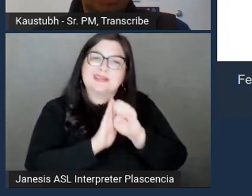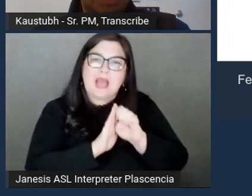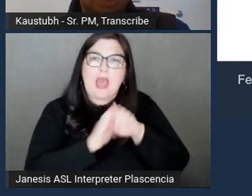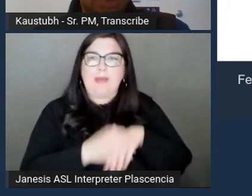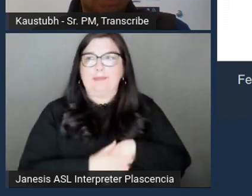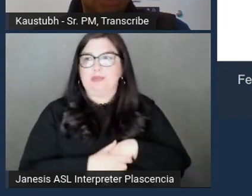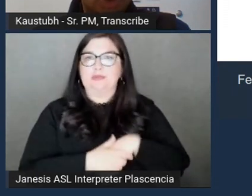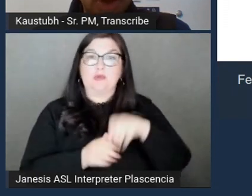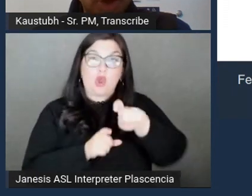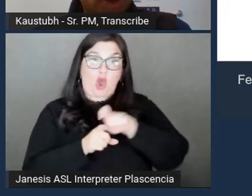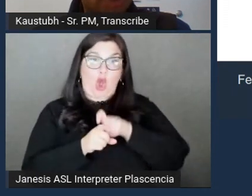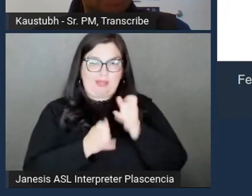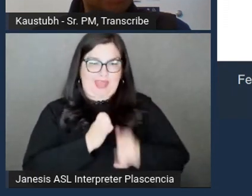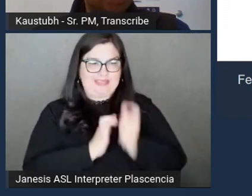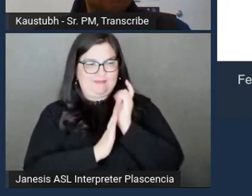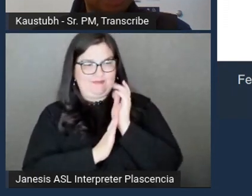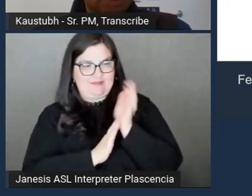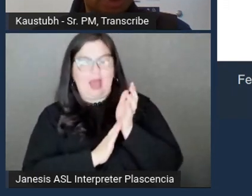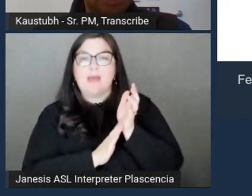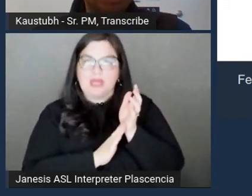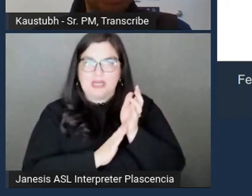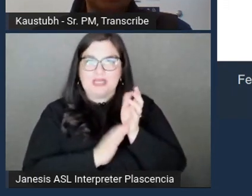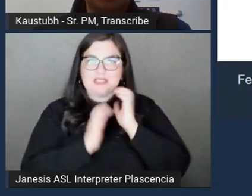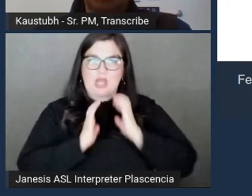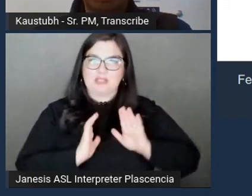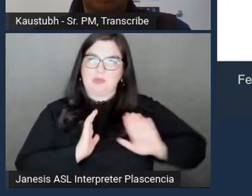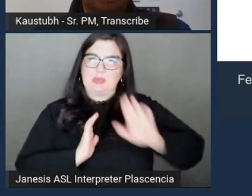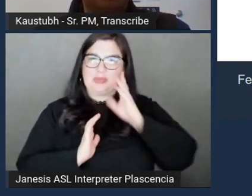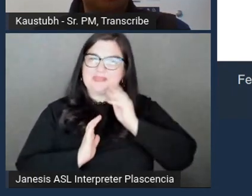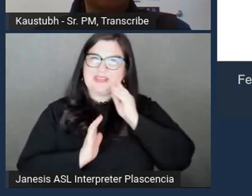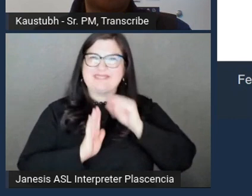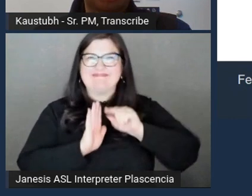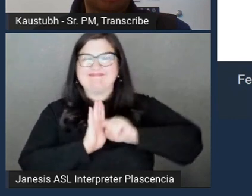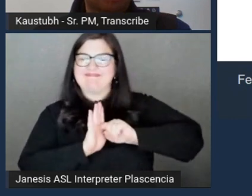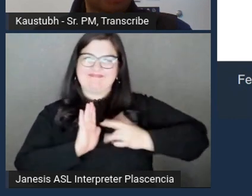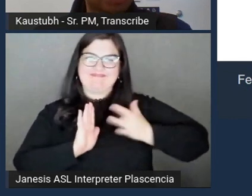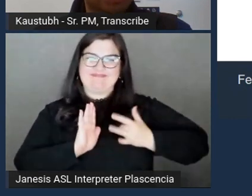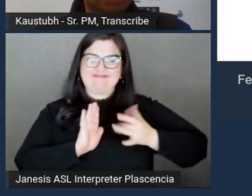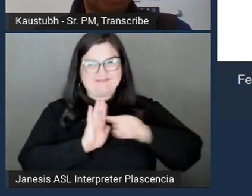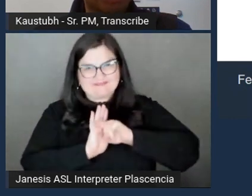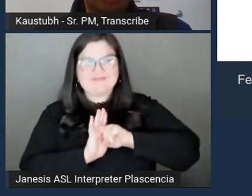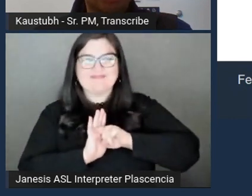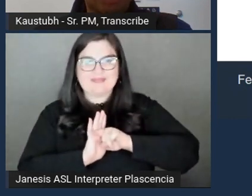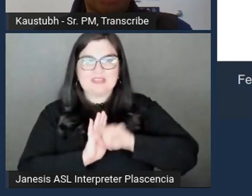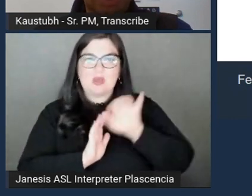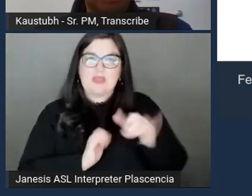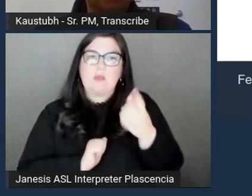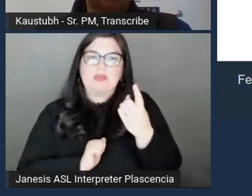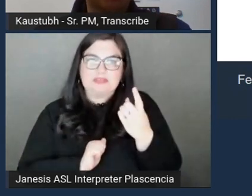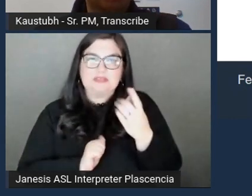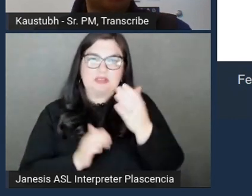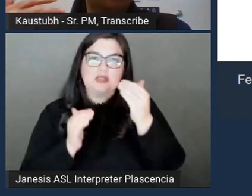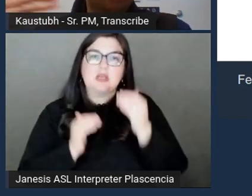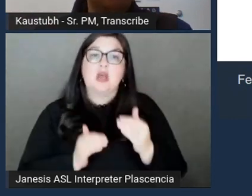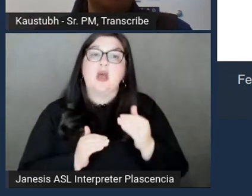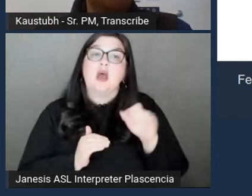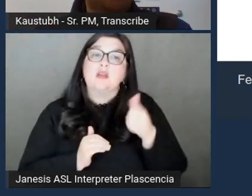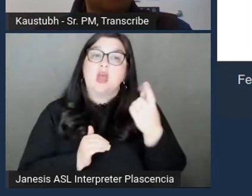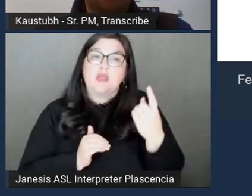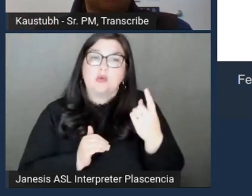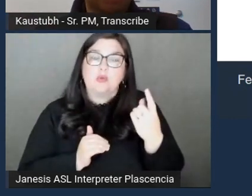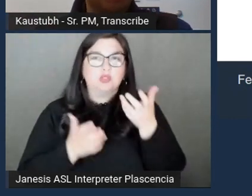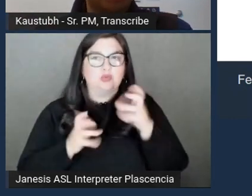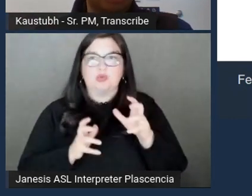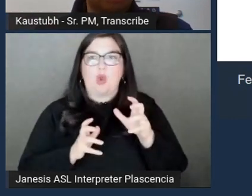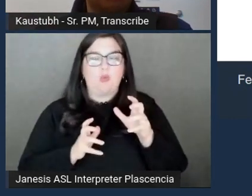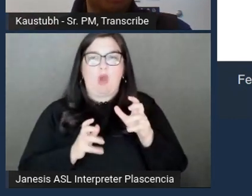minutes, non-talk time exceeding 5 minutes. That's really not good in a lot of cases because you don't want your customers to be on hold, for